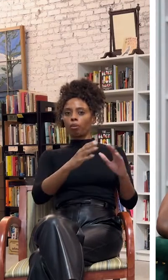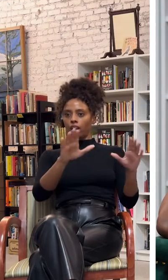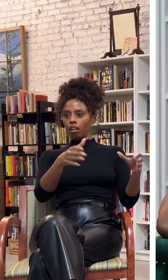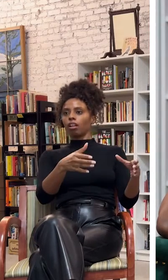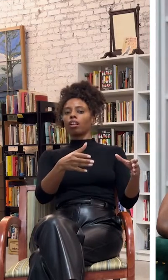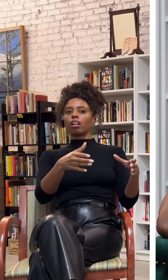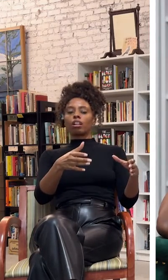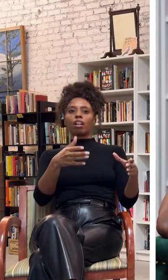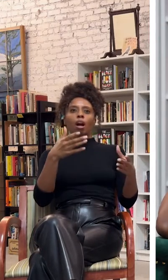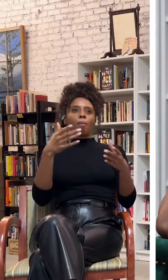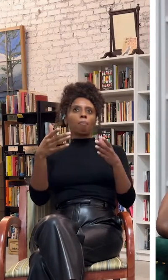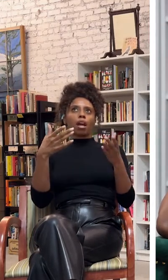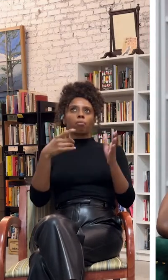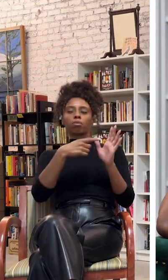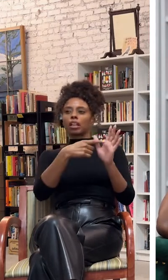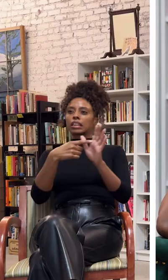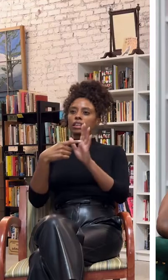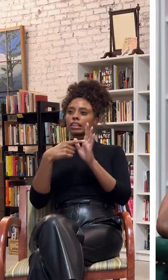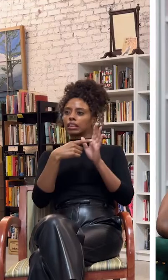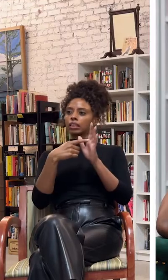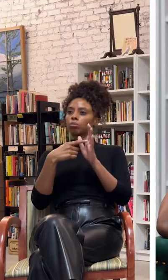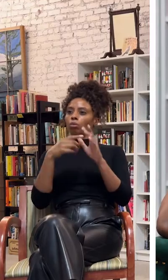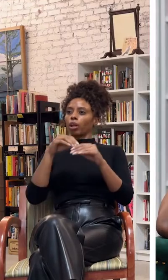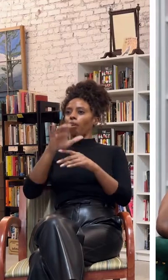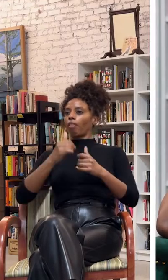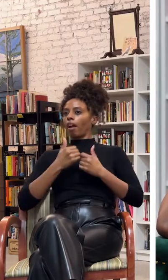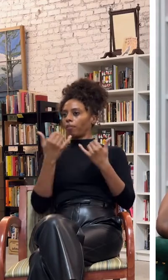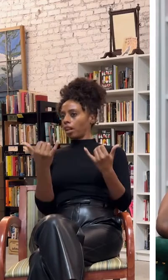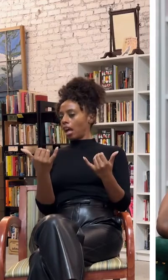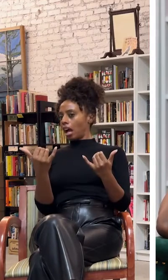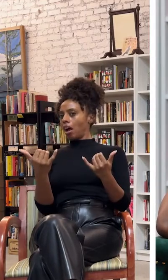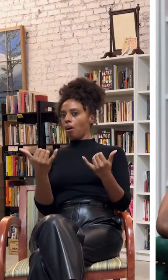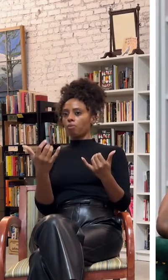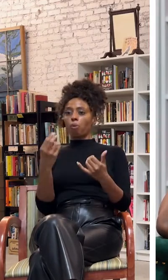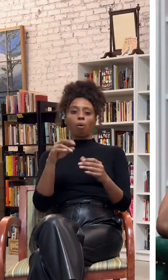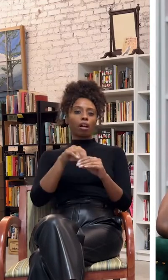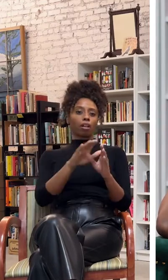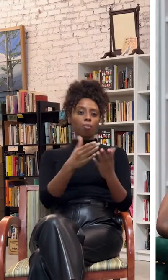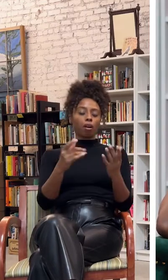us to examples in your own life right now or in writing the